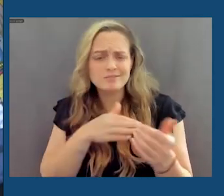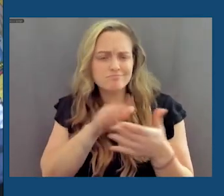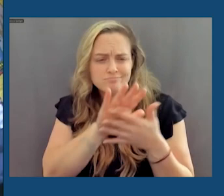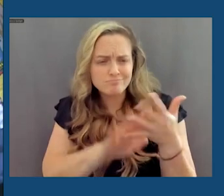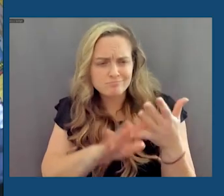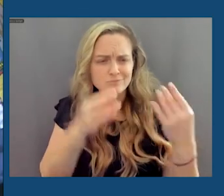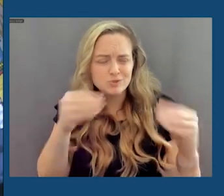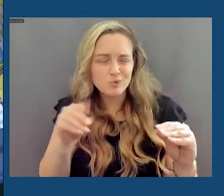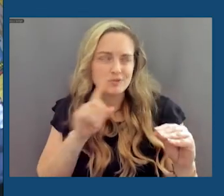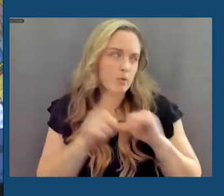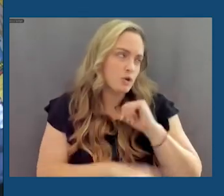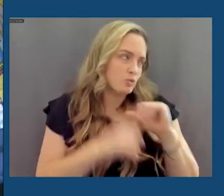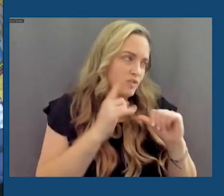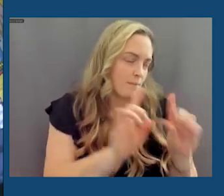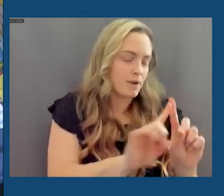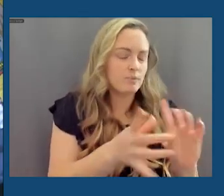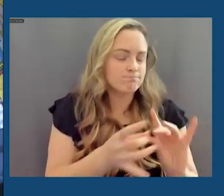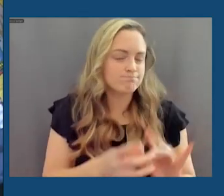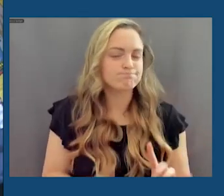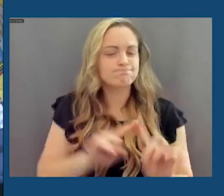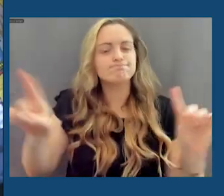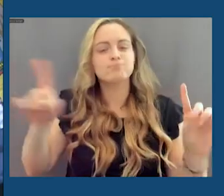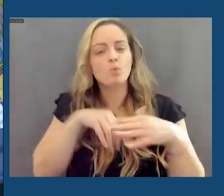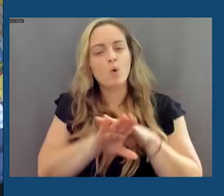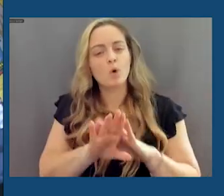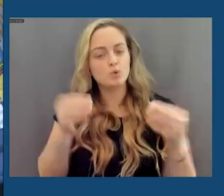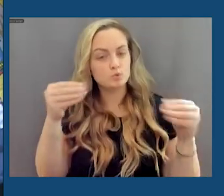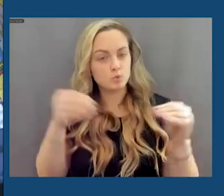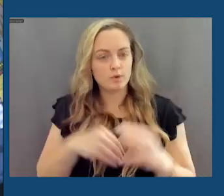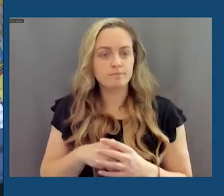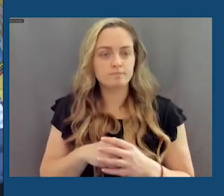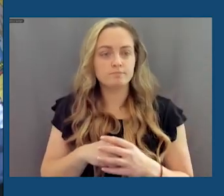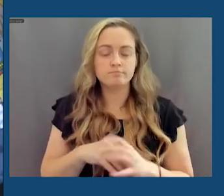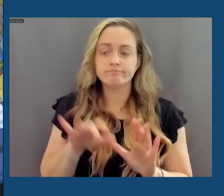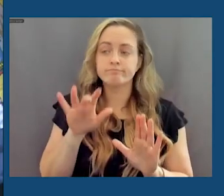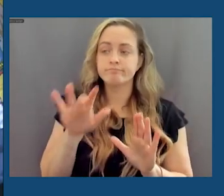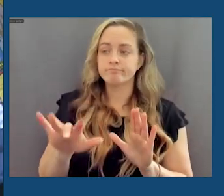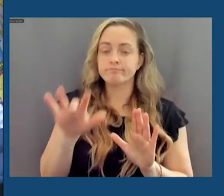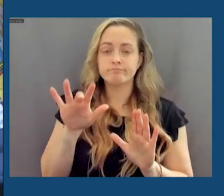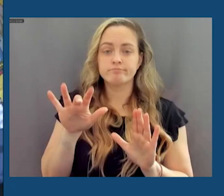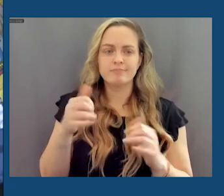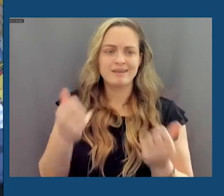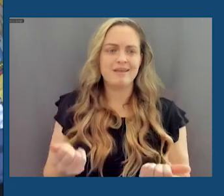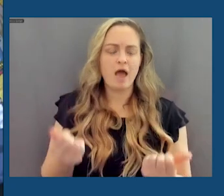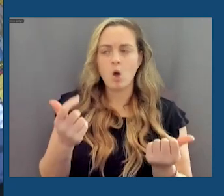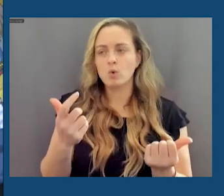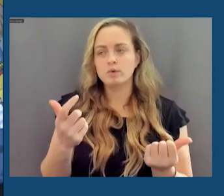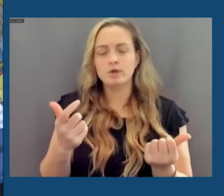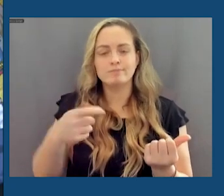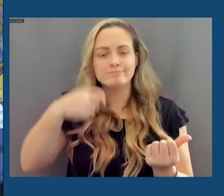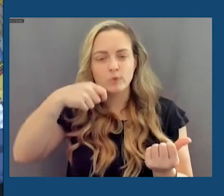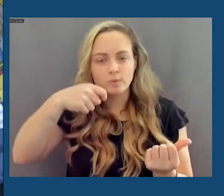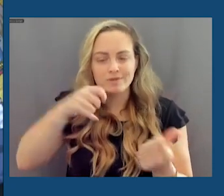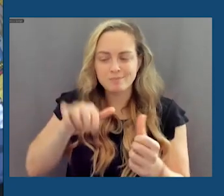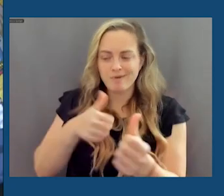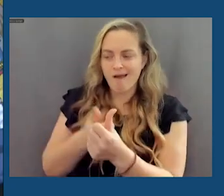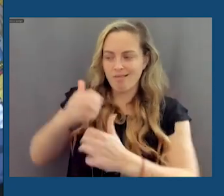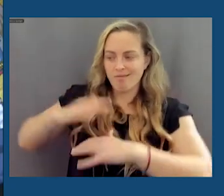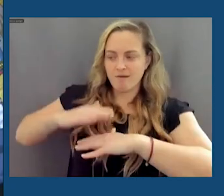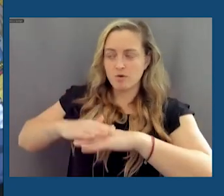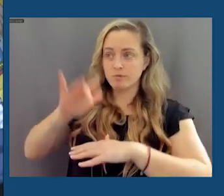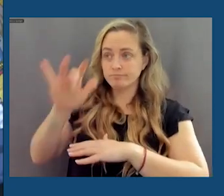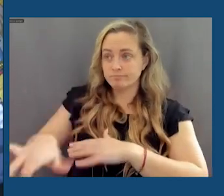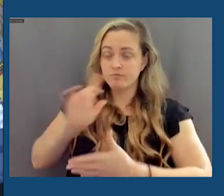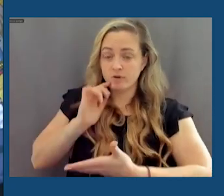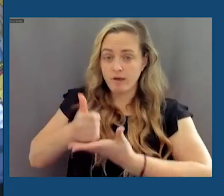get in trouble. You go to drugstores, you go in, you push a button because now the toothpaste is behind a counter. You push the buttons, it goes